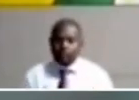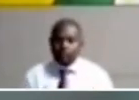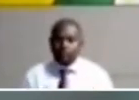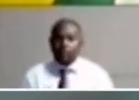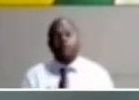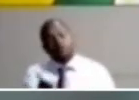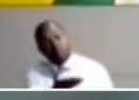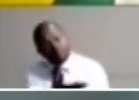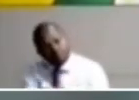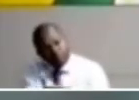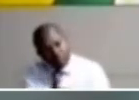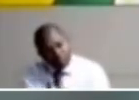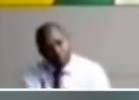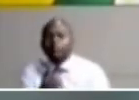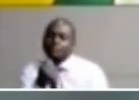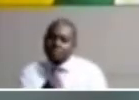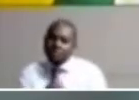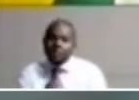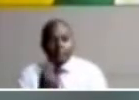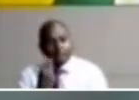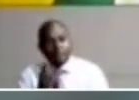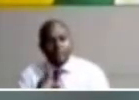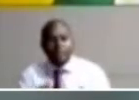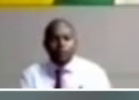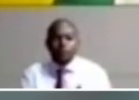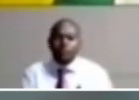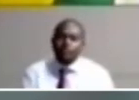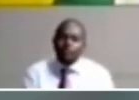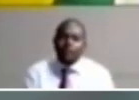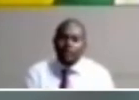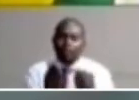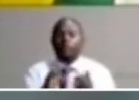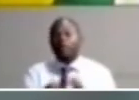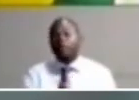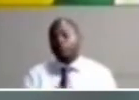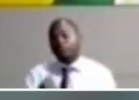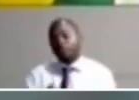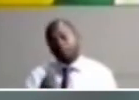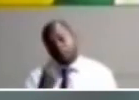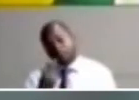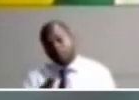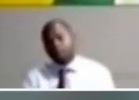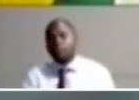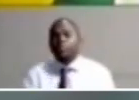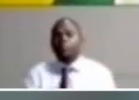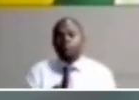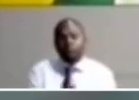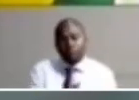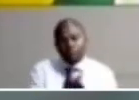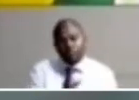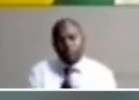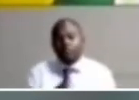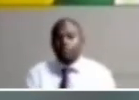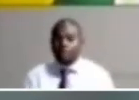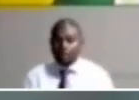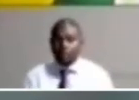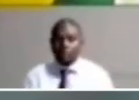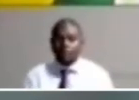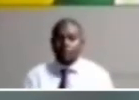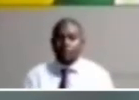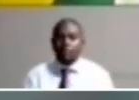We shall discuss with those people at the banks and see how to guide you.